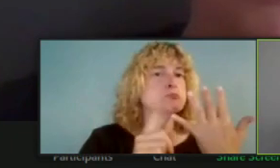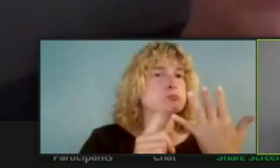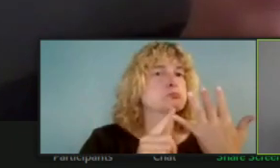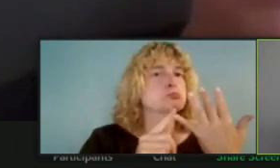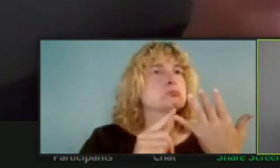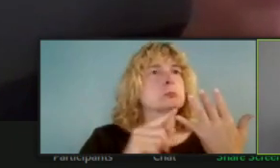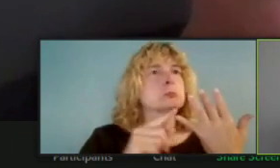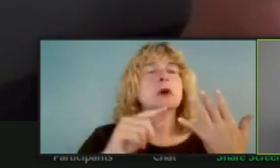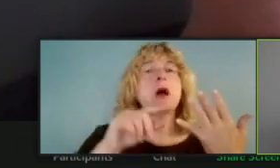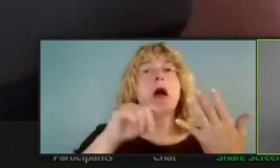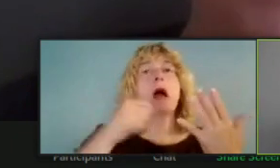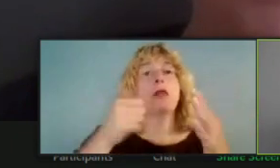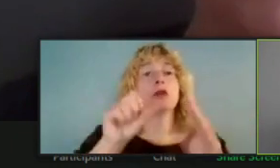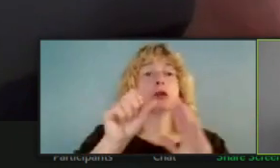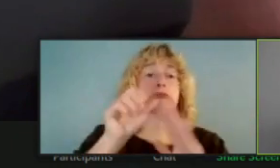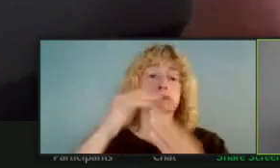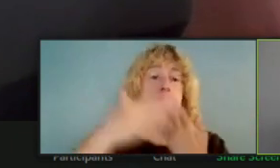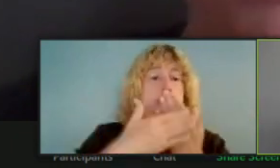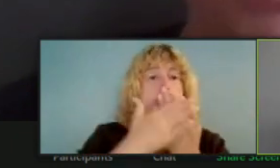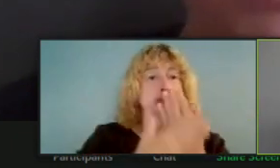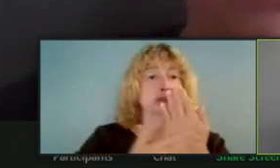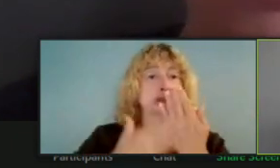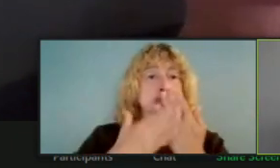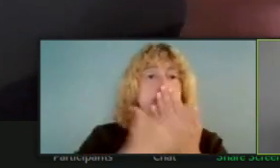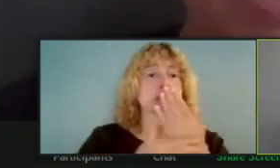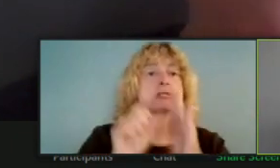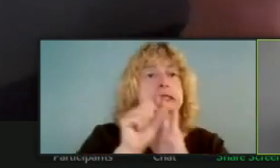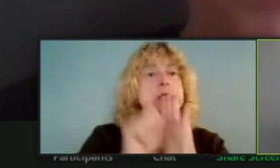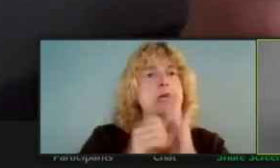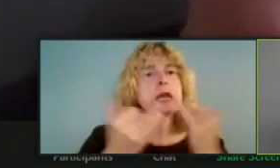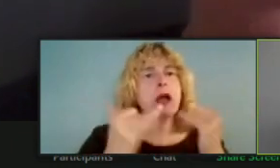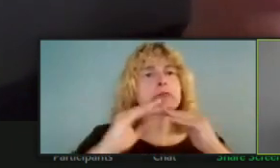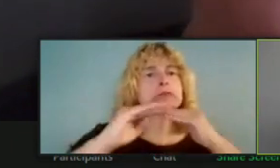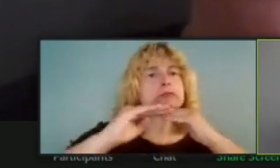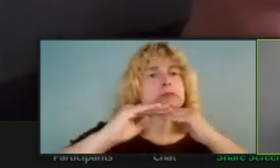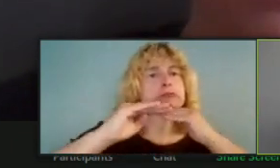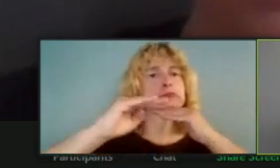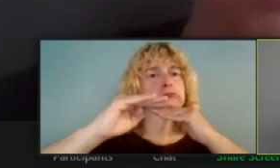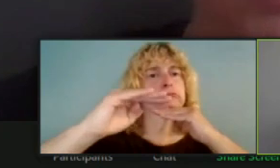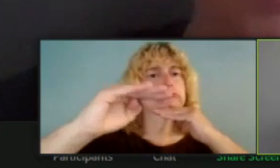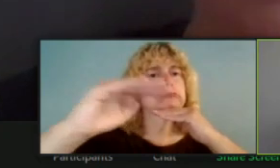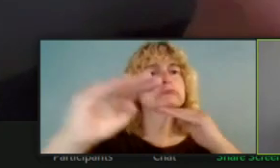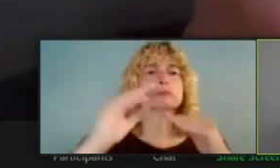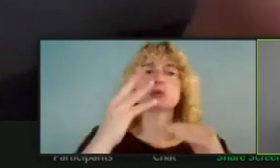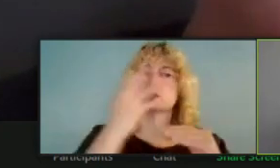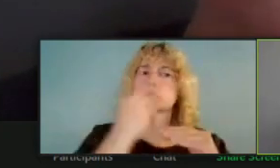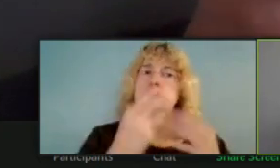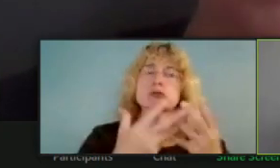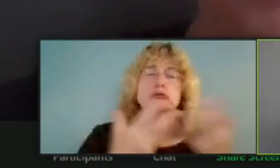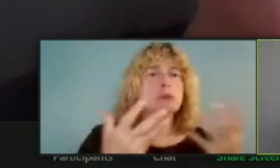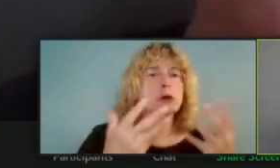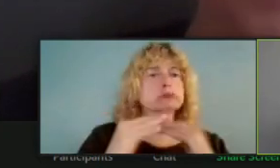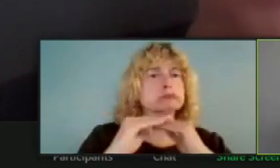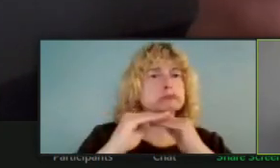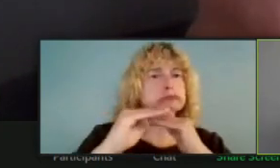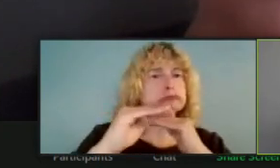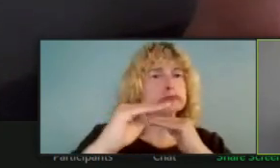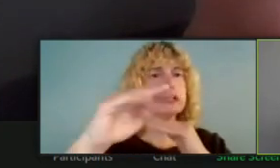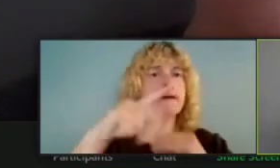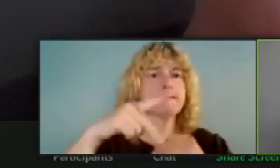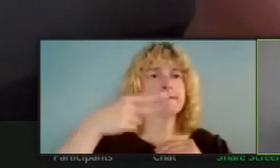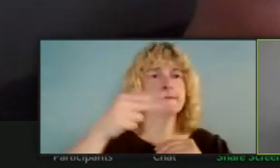around phase, at phase 4. In